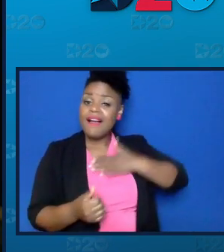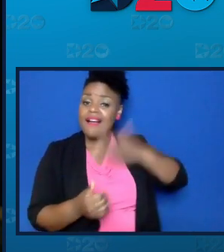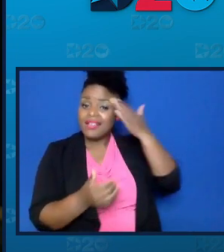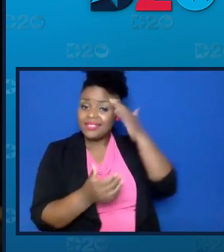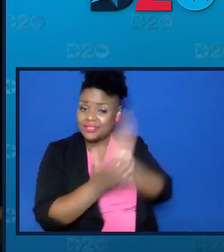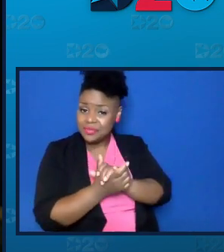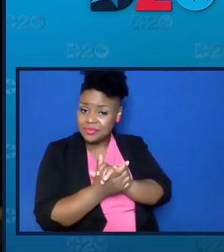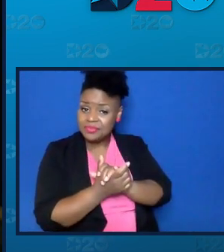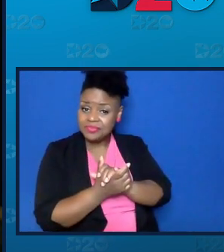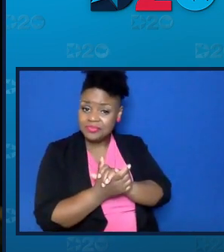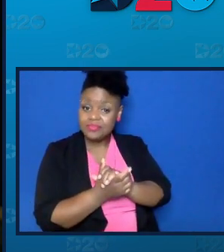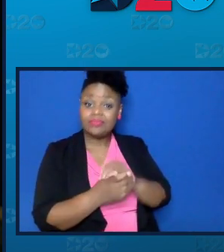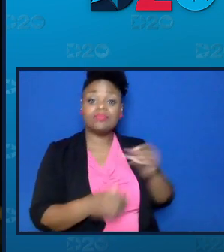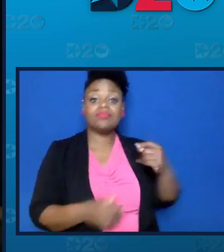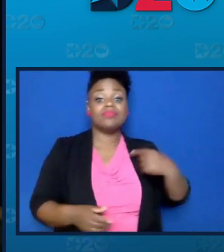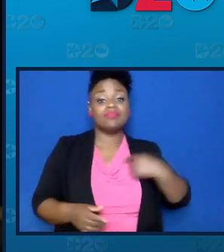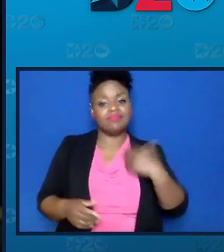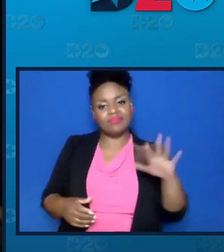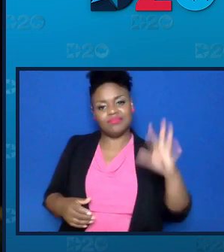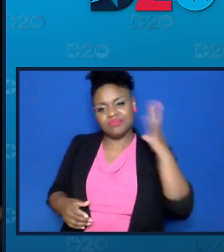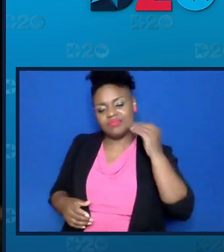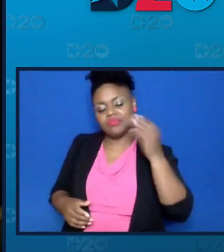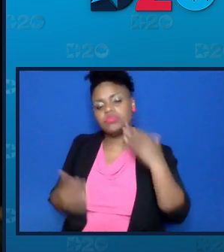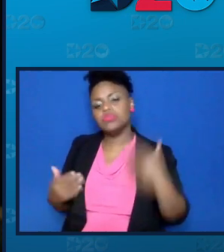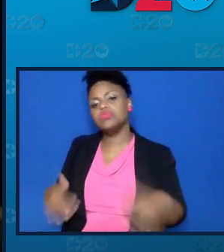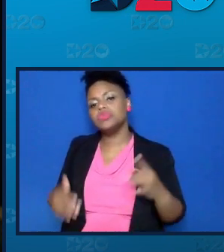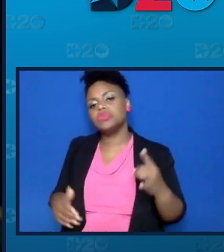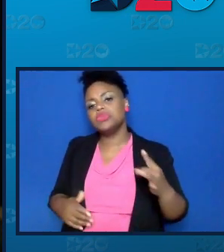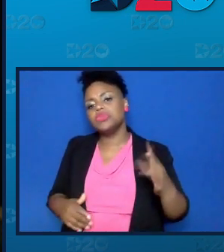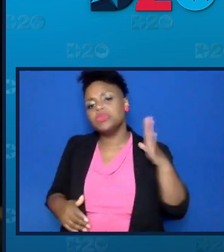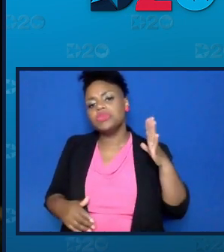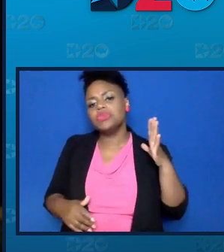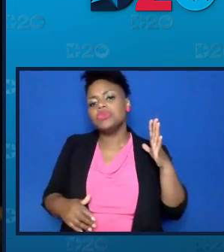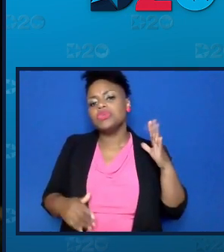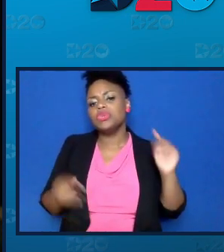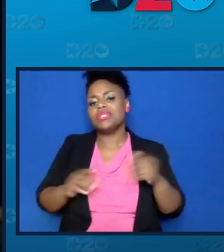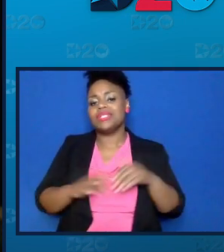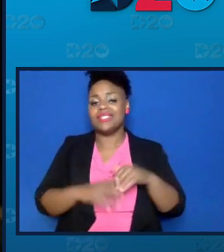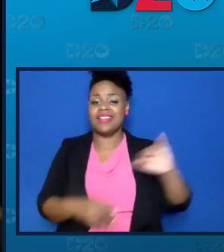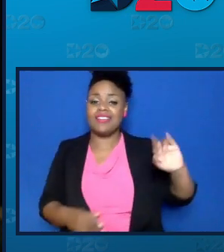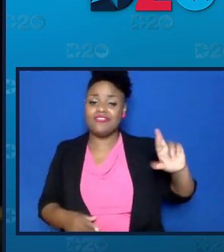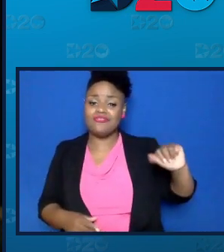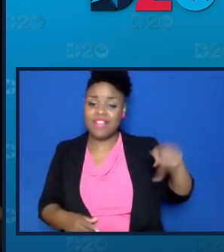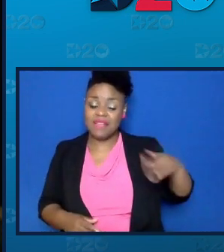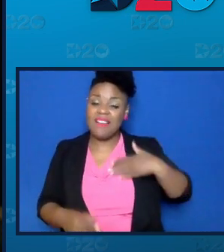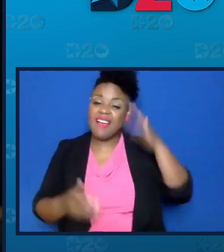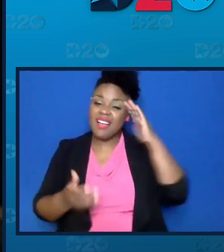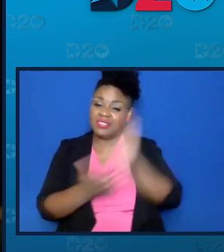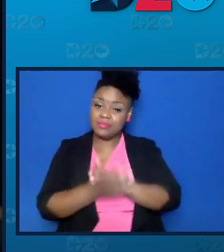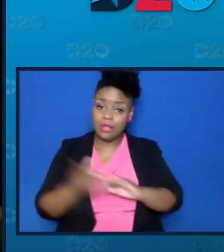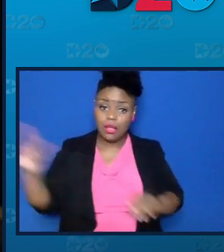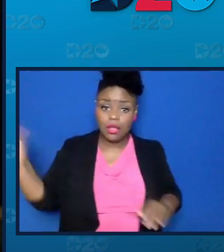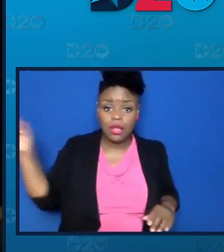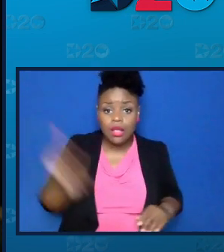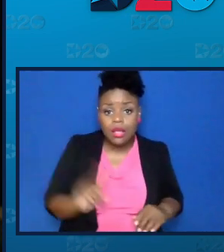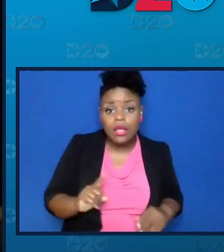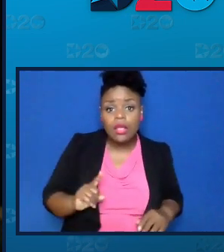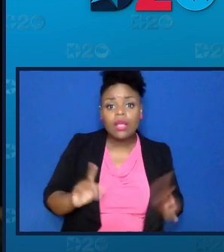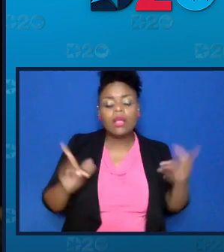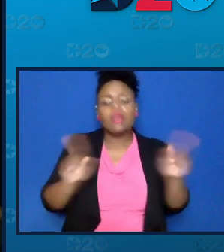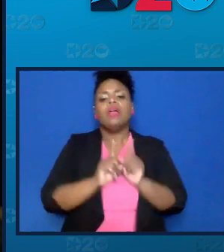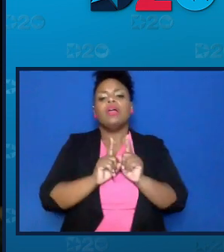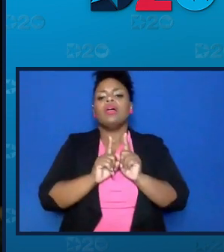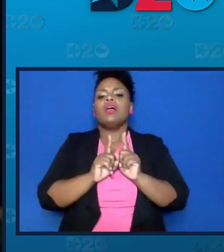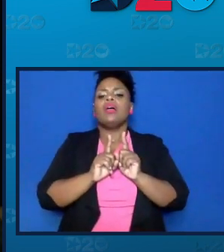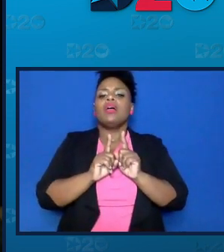Iraq. He was the one holding my hand, waiting for me to wake up. And when I finally did, he was my rock, getting me through those